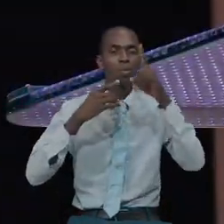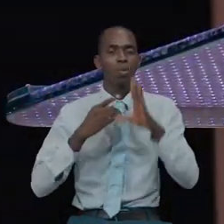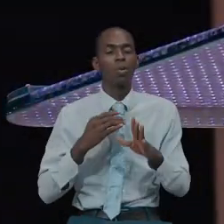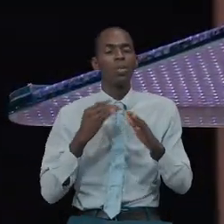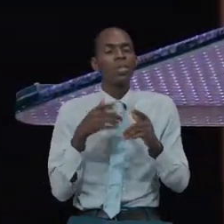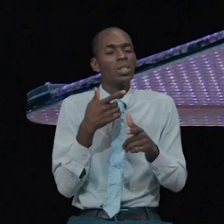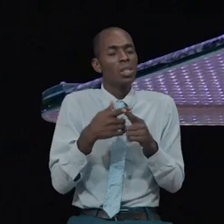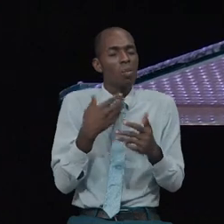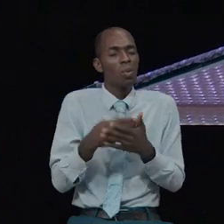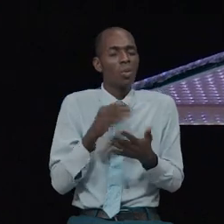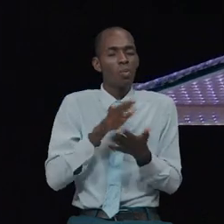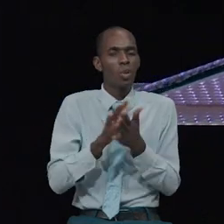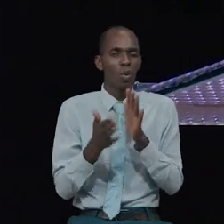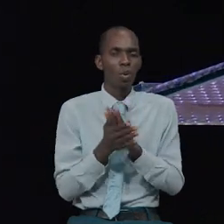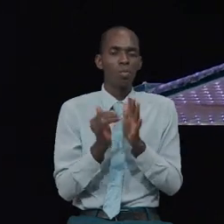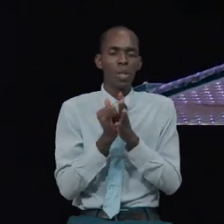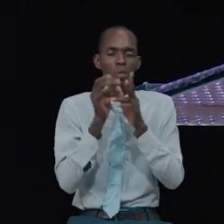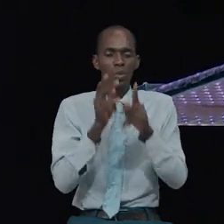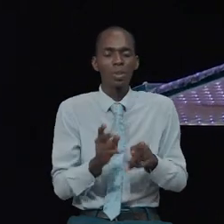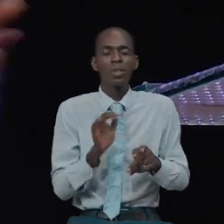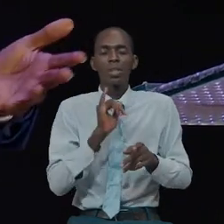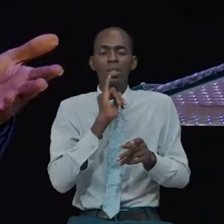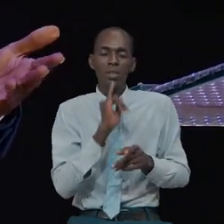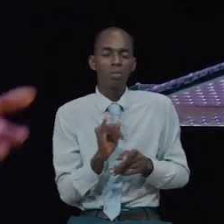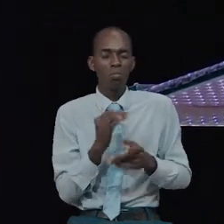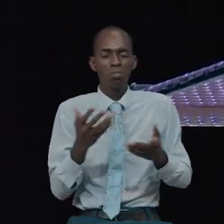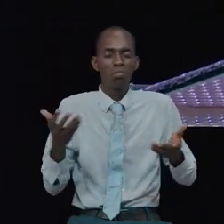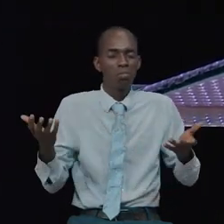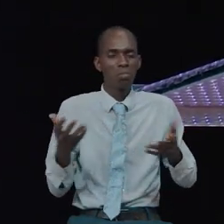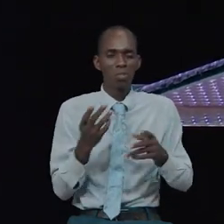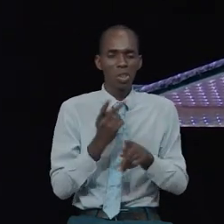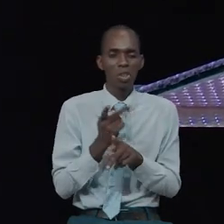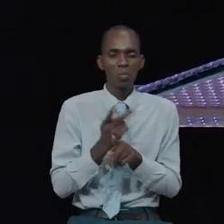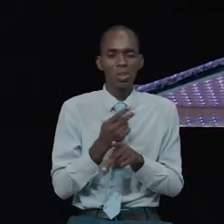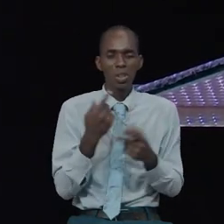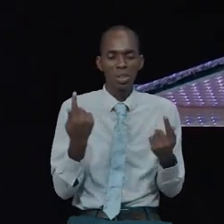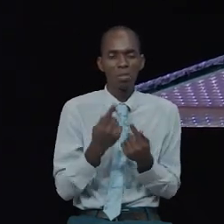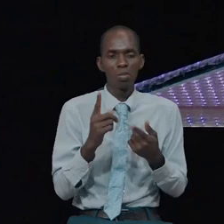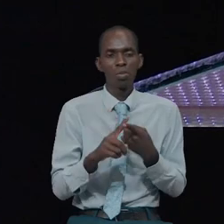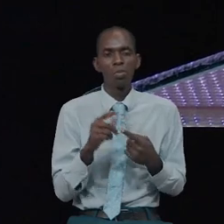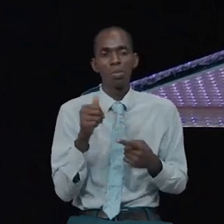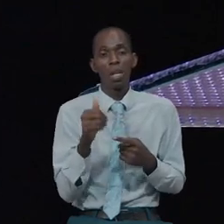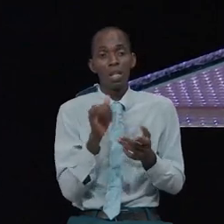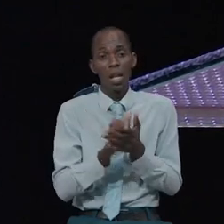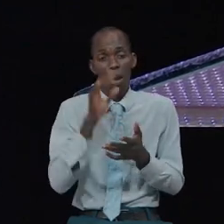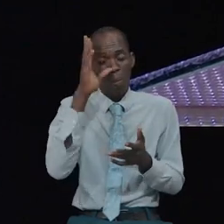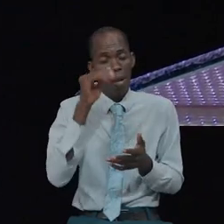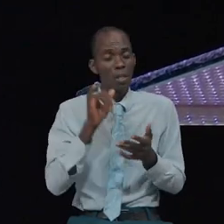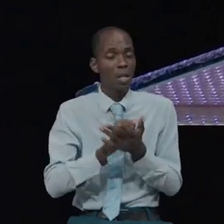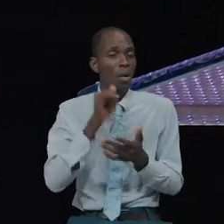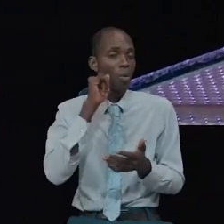an idol. If he gives it to a man or to a woman, above God. That man, that